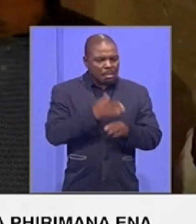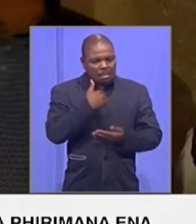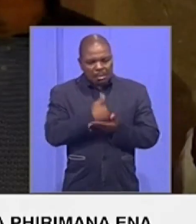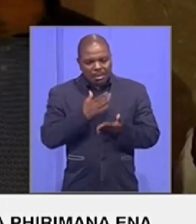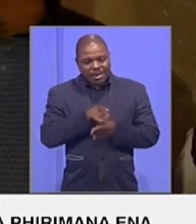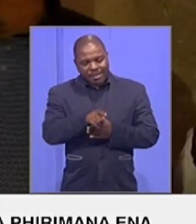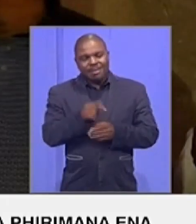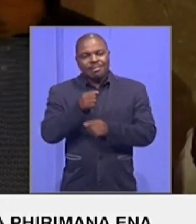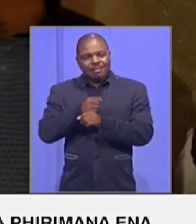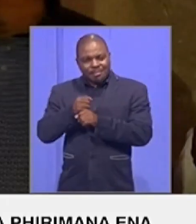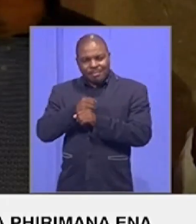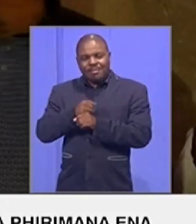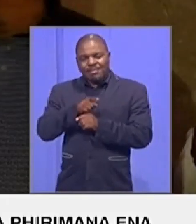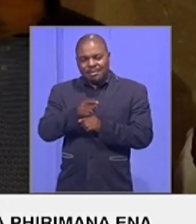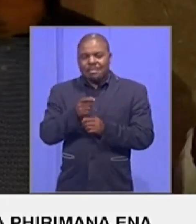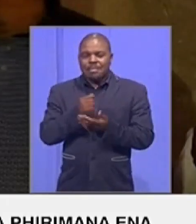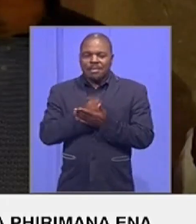ho etsa ditlhare.